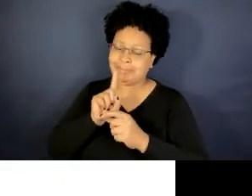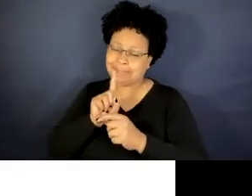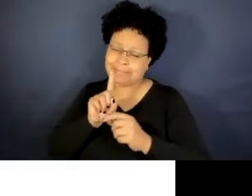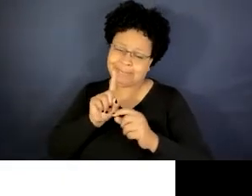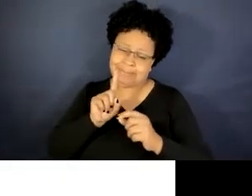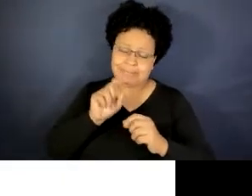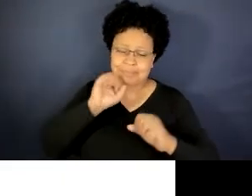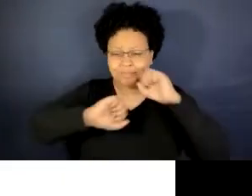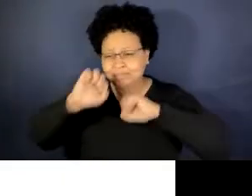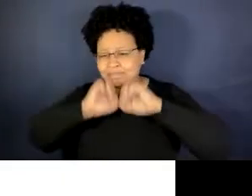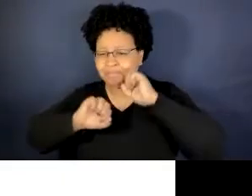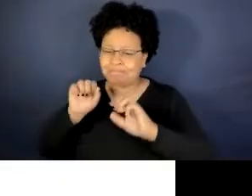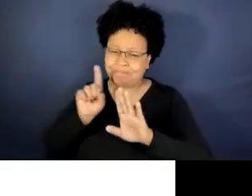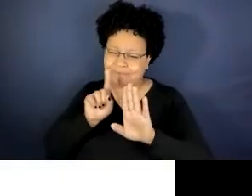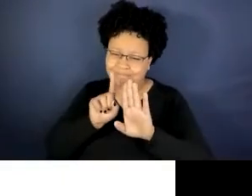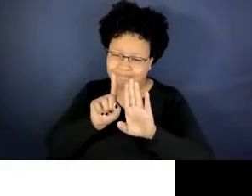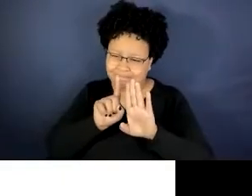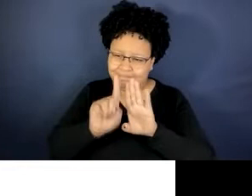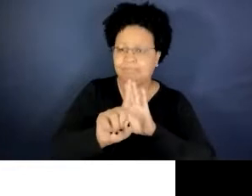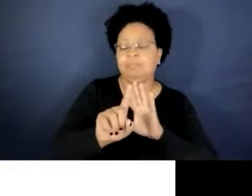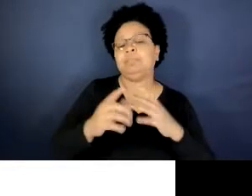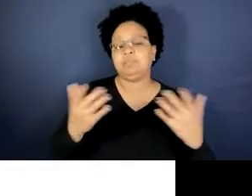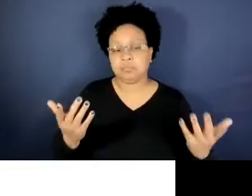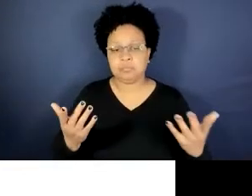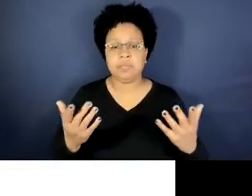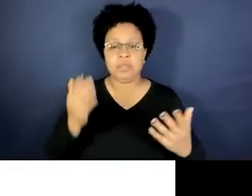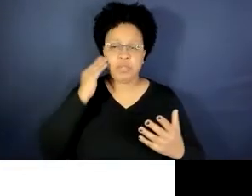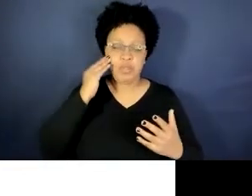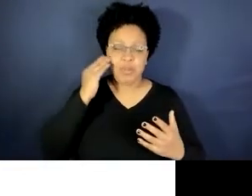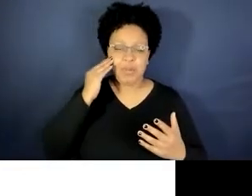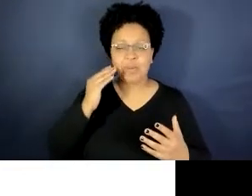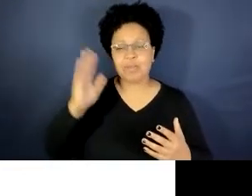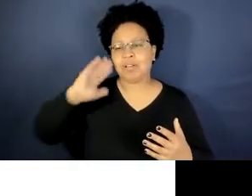it makes you kind of like, remember Arsenio Hall, he used to say things that make you go,